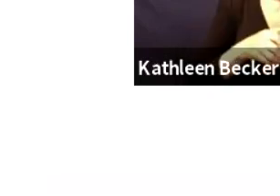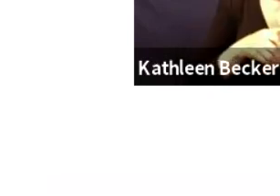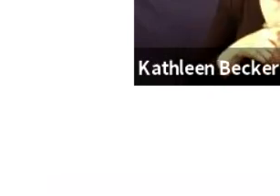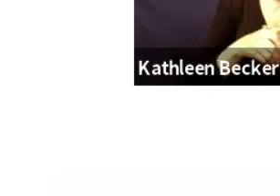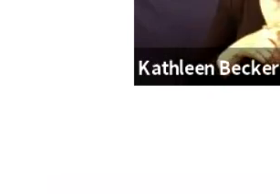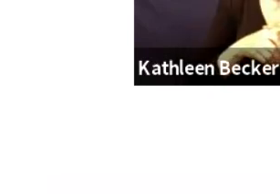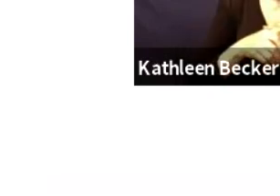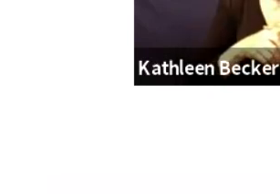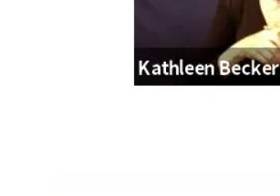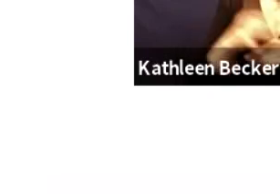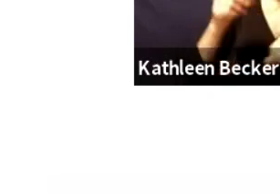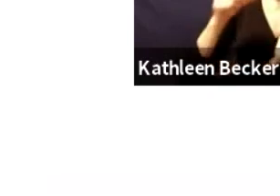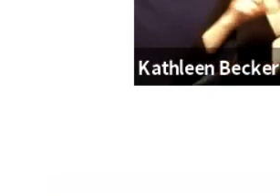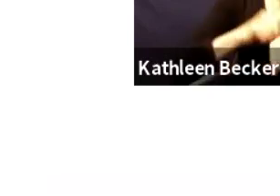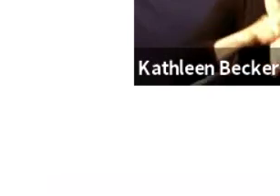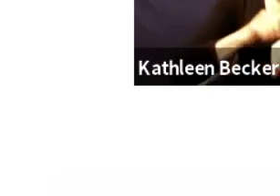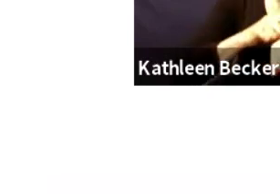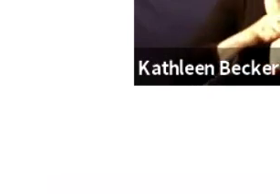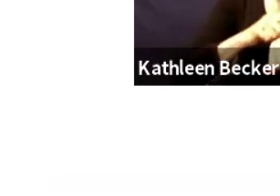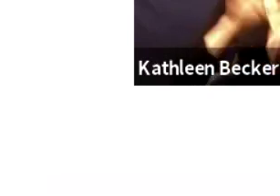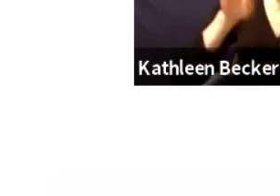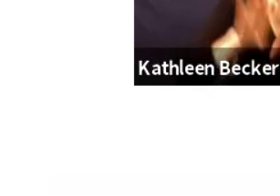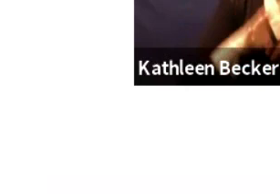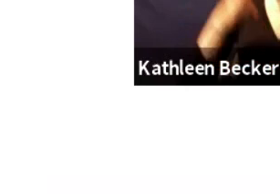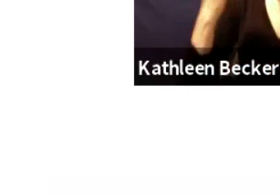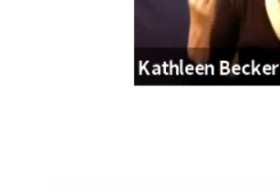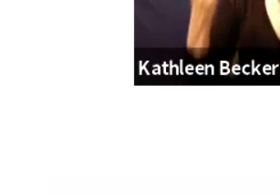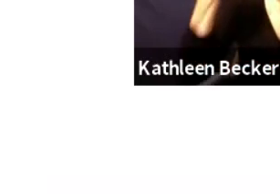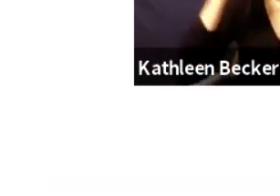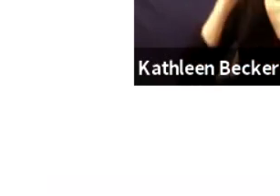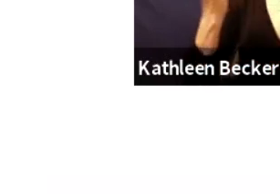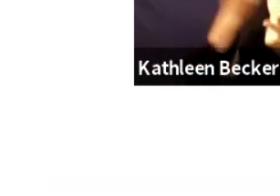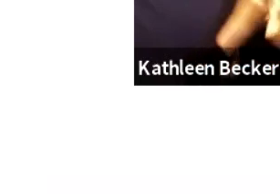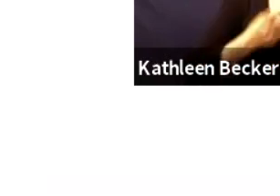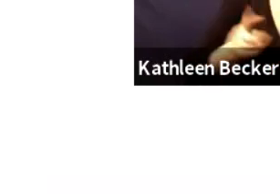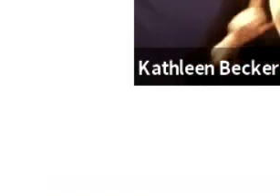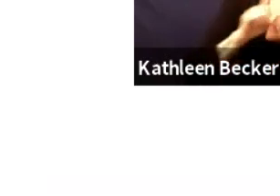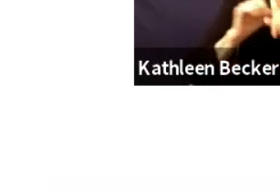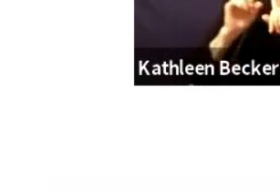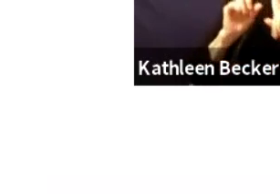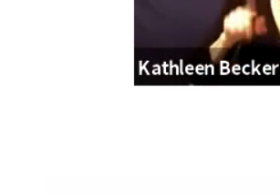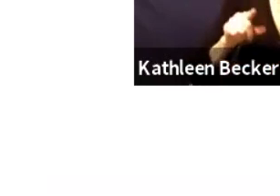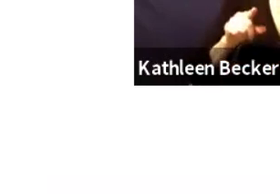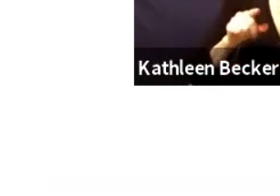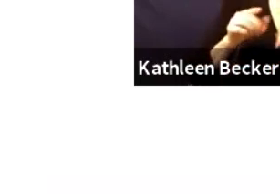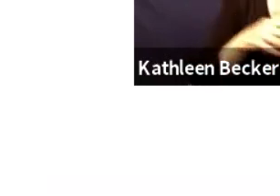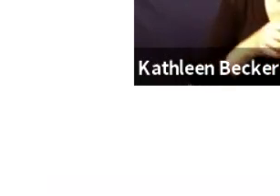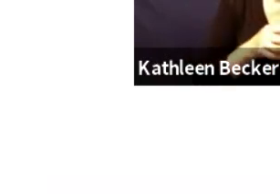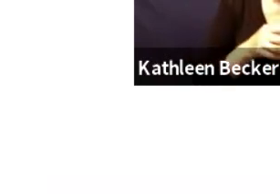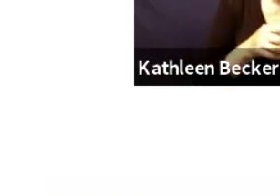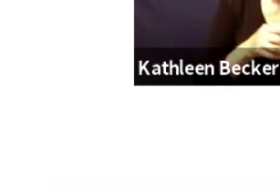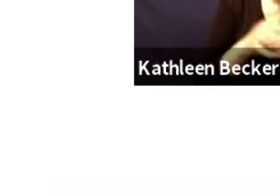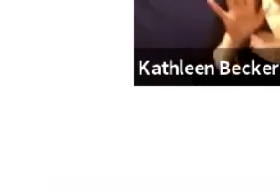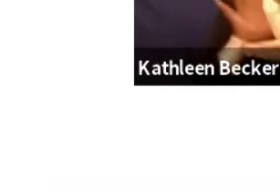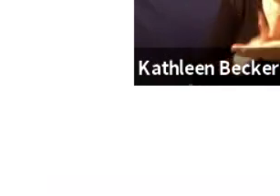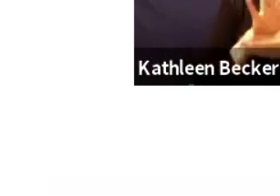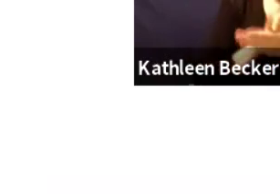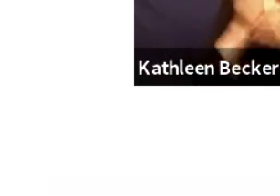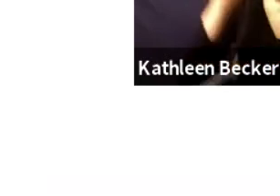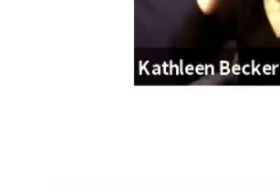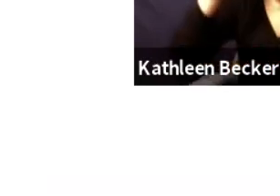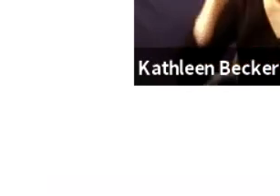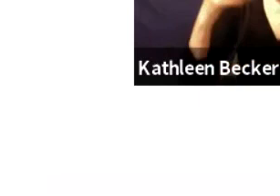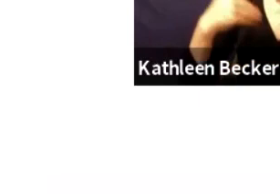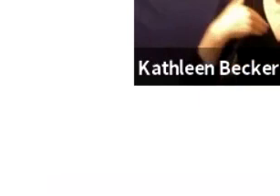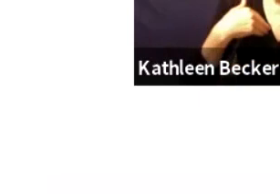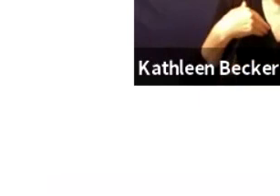So at this time, I'm going to open it up for questions. If you have any questions about Paper Tutoring, we do